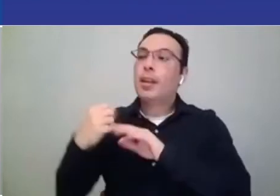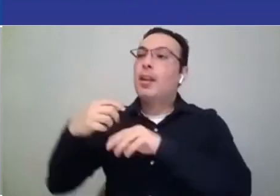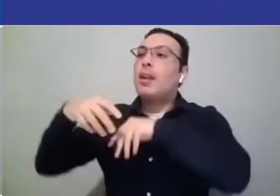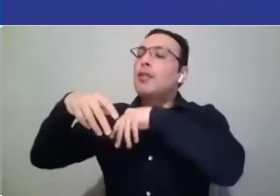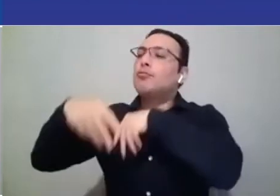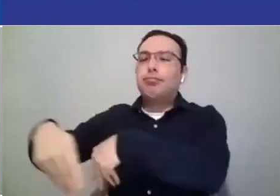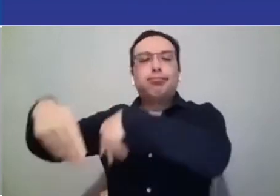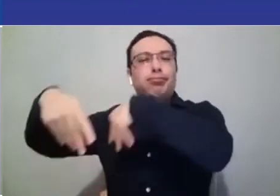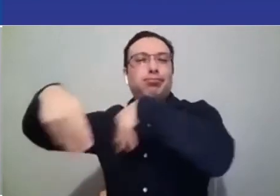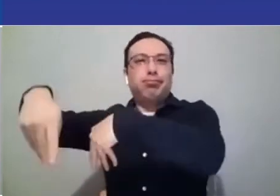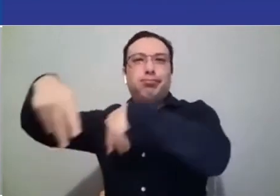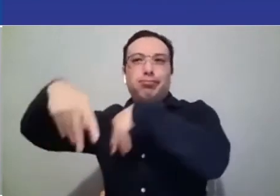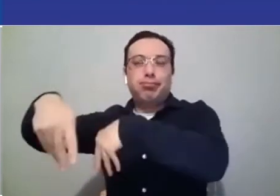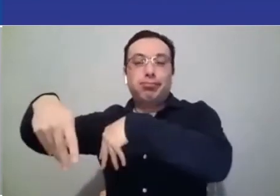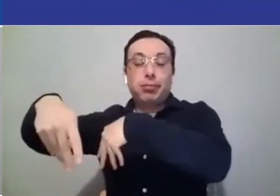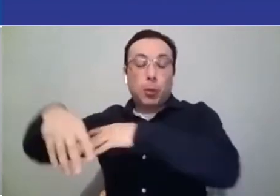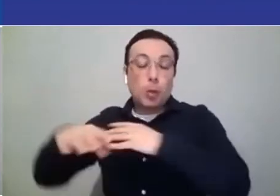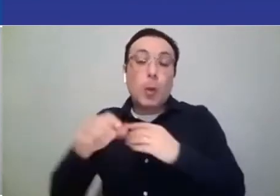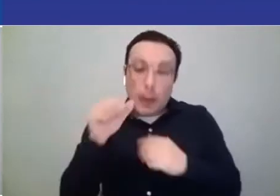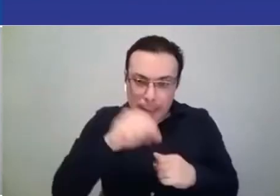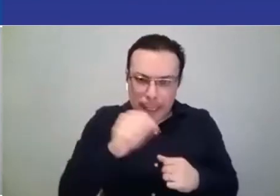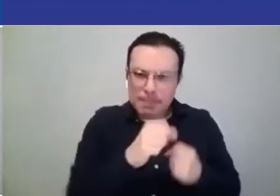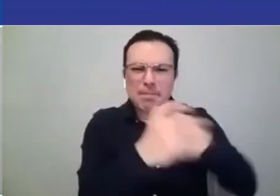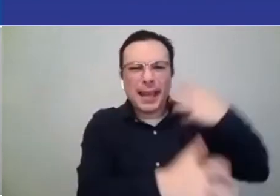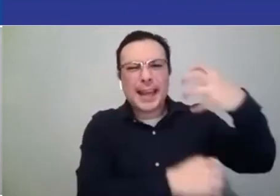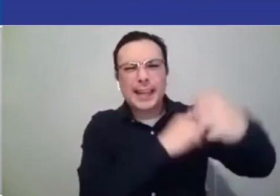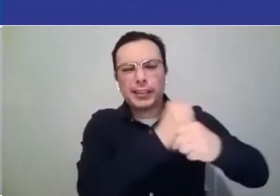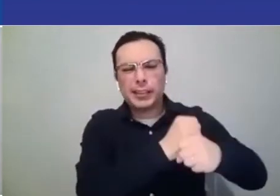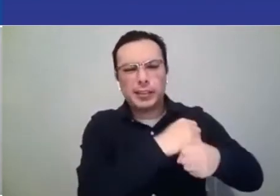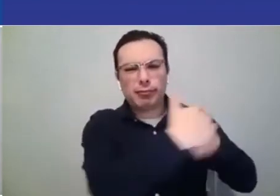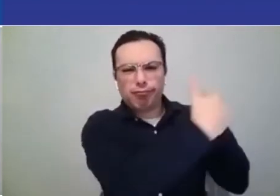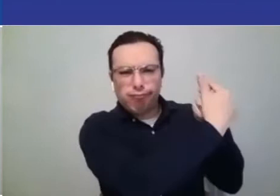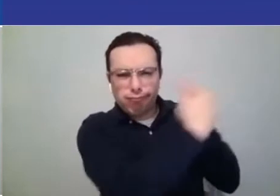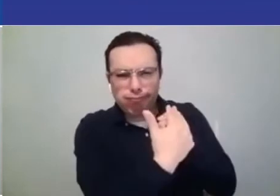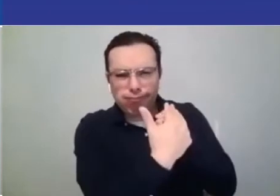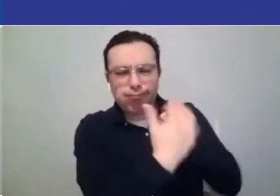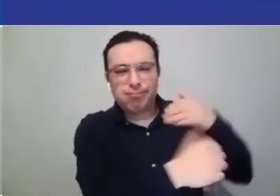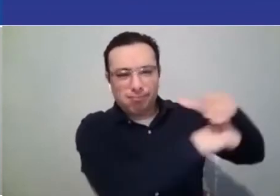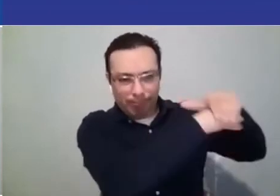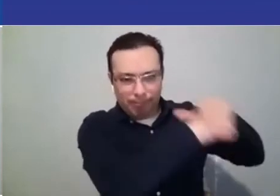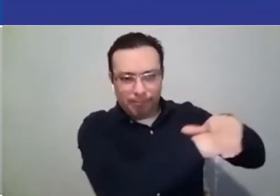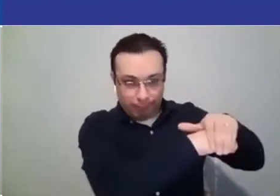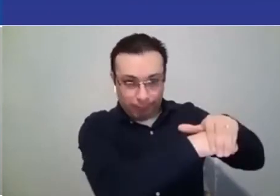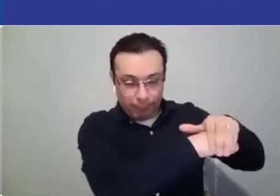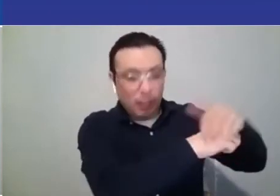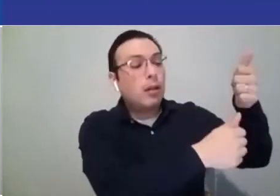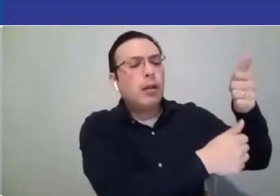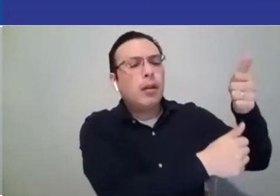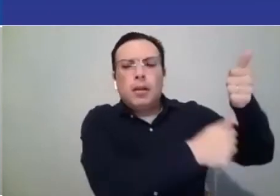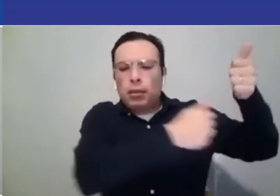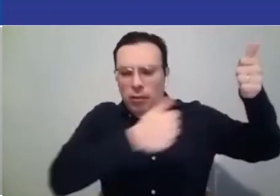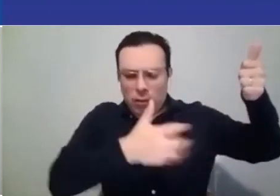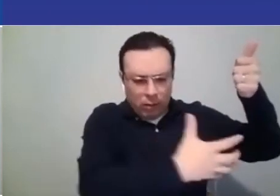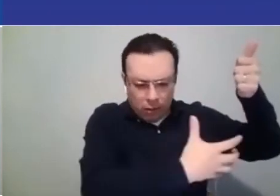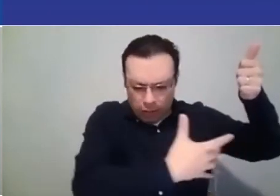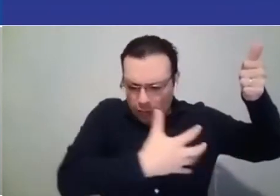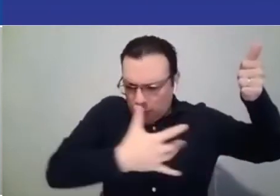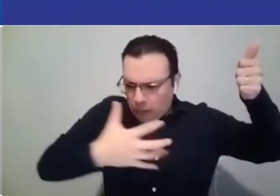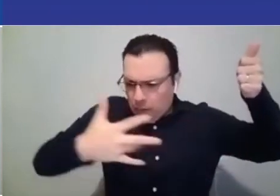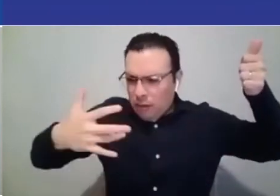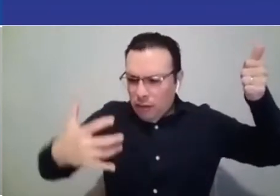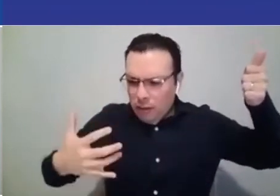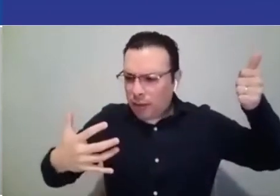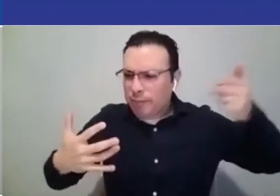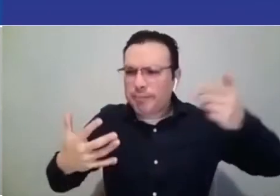the trauma of colonization, and then an expression of who are we, pre and